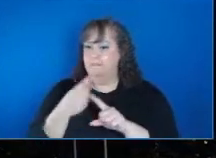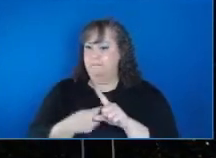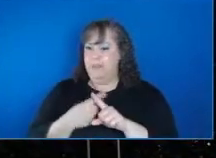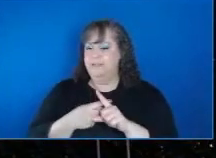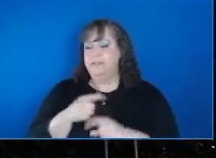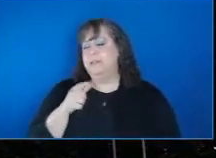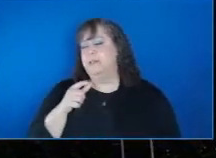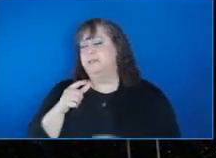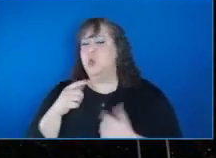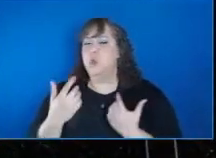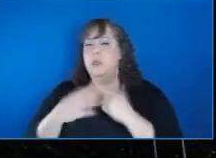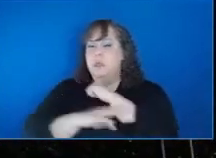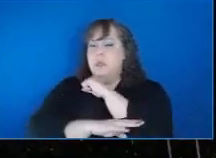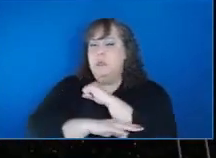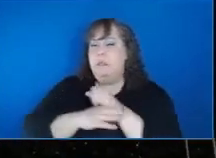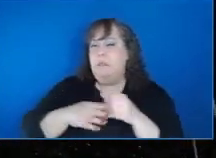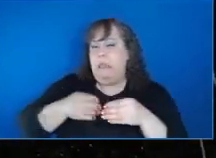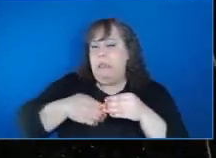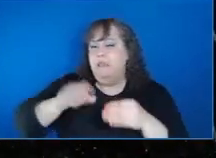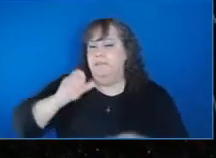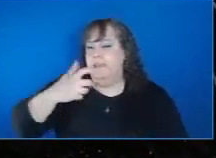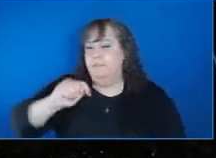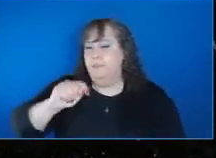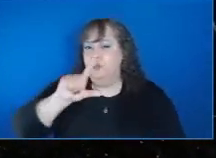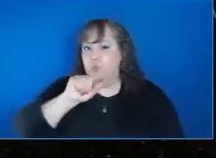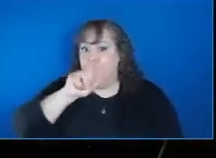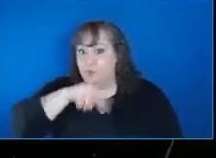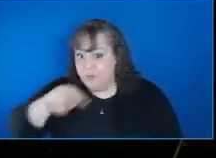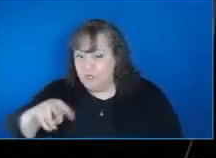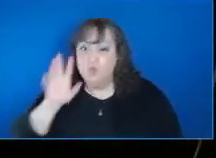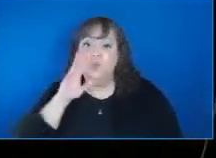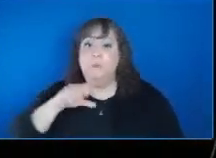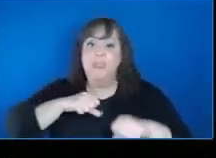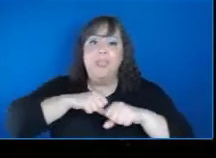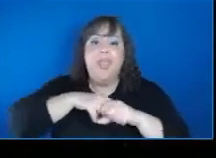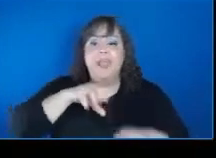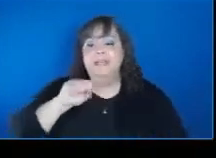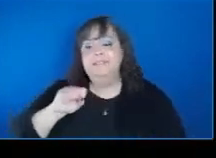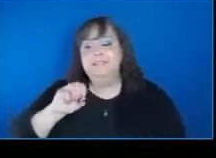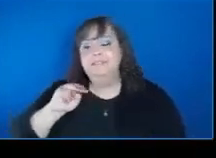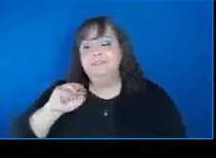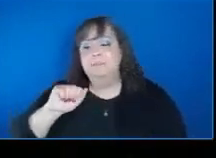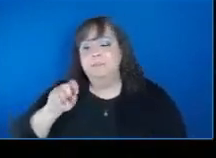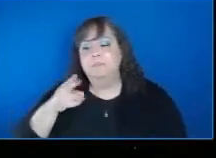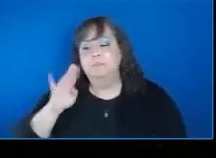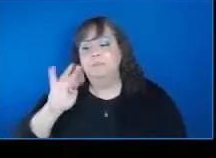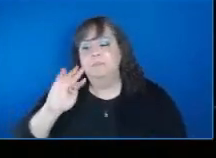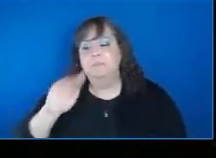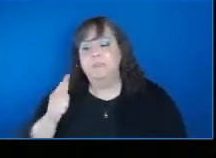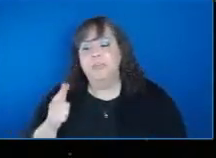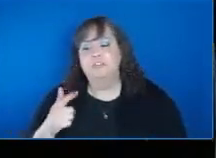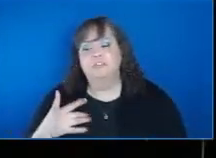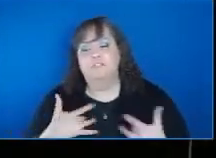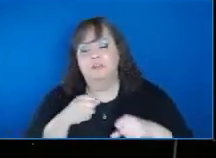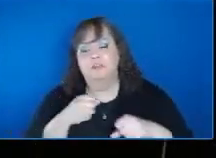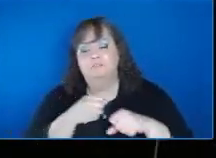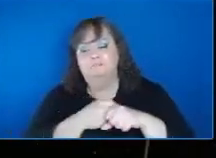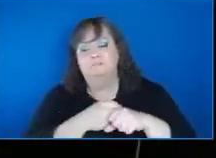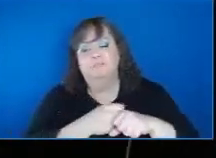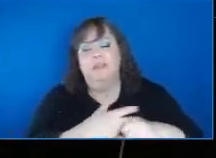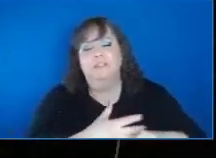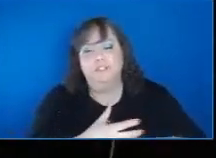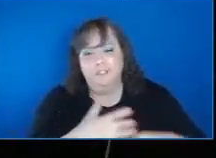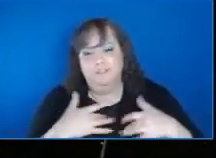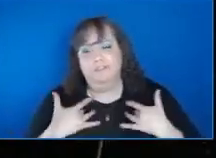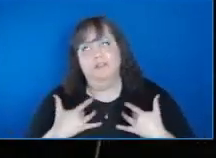event, if you will. And so, yeah, thank you very much. I know there's a lot of bad puns out there, so I just embrace them. But yeah,